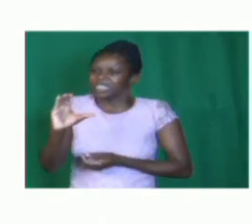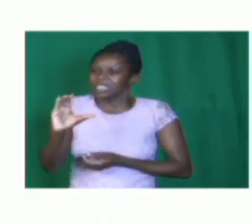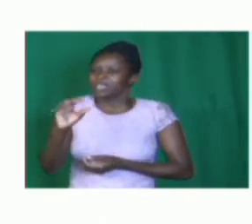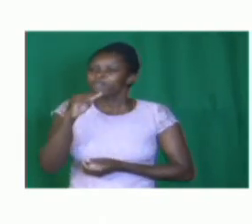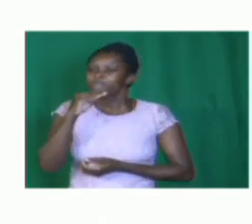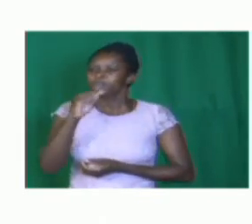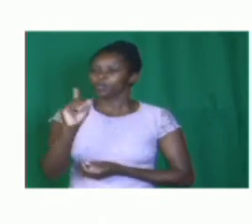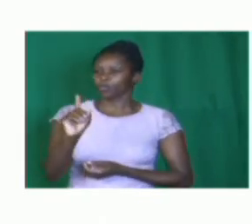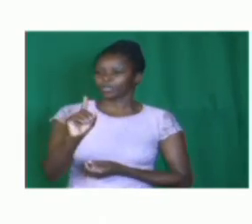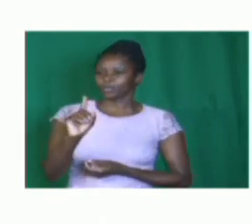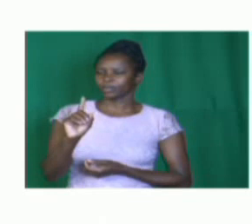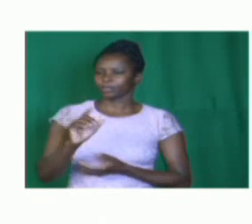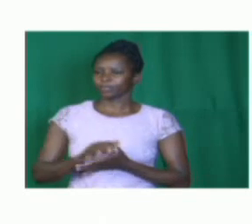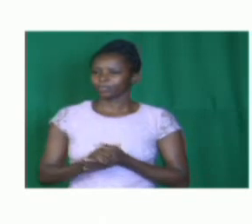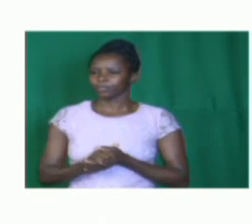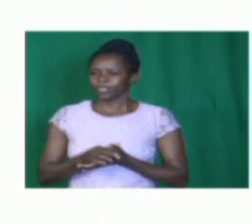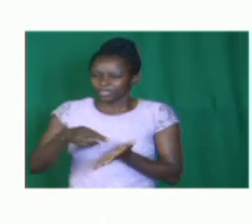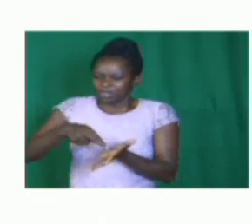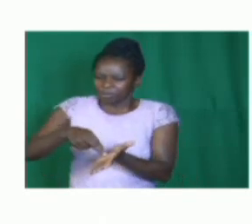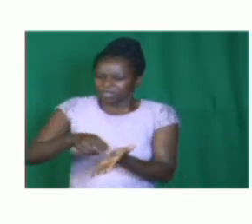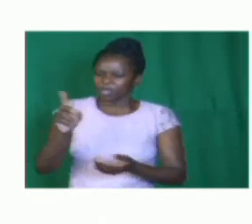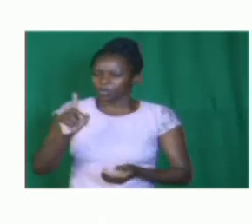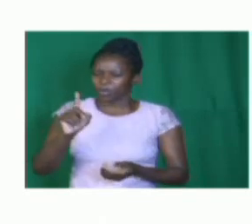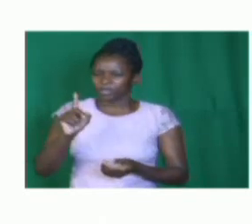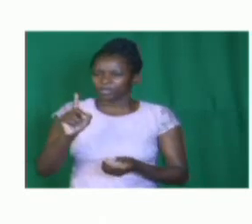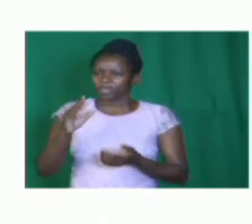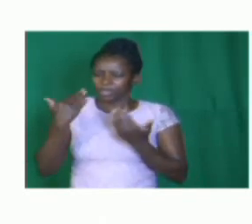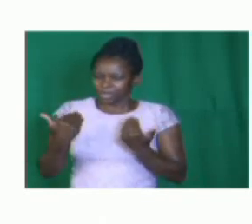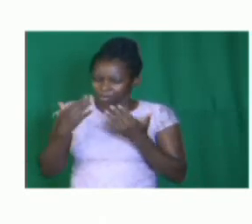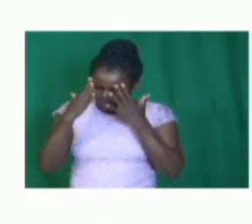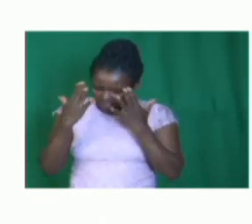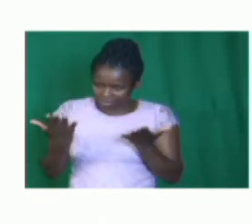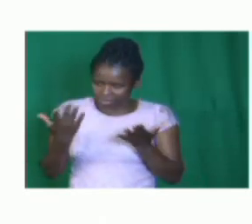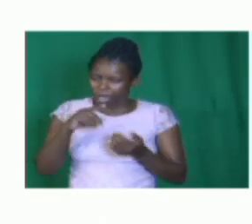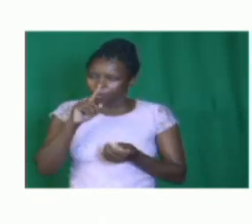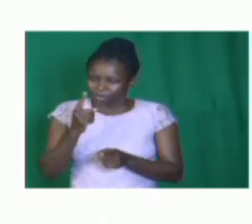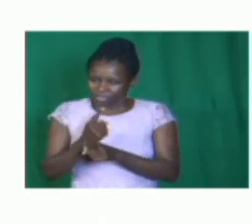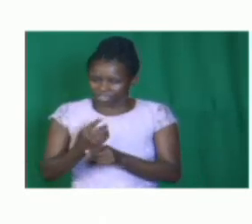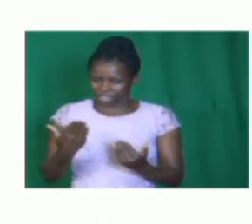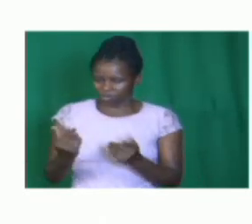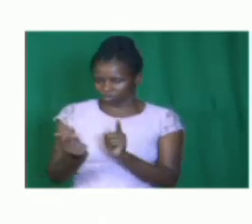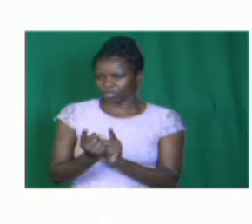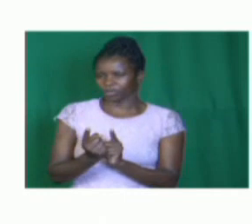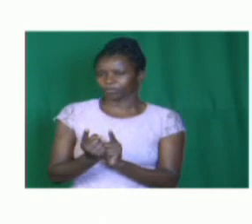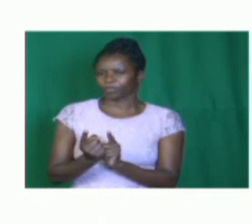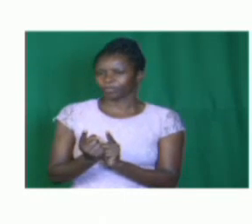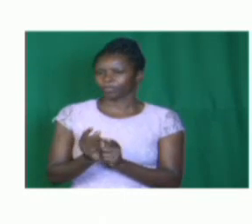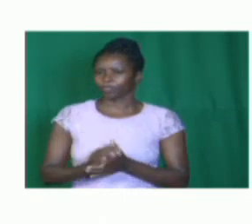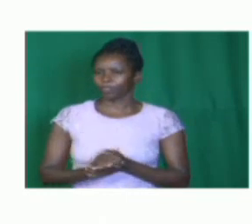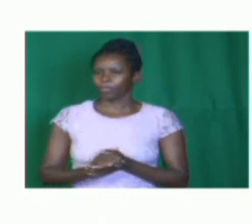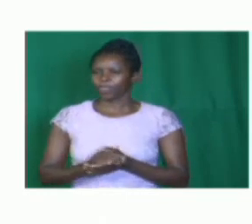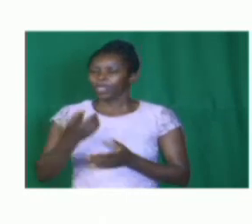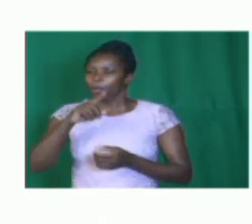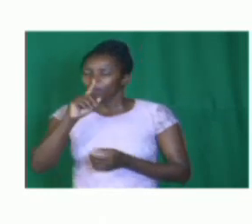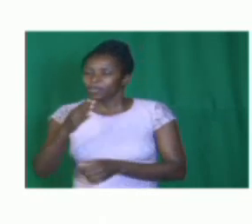now, you don't know what it represents. So I'm going to talk about it shortly. But before I even talk about it, let